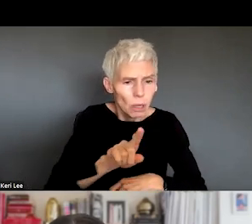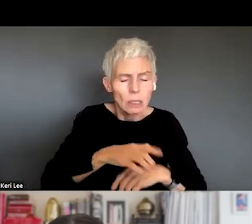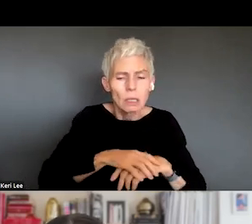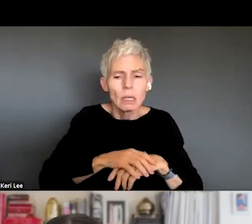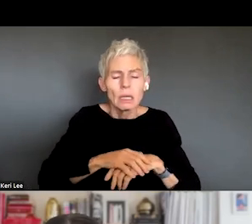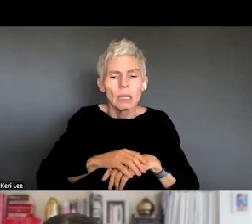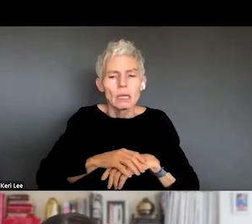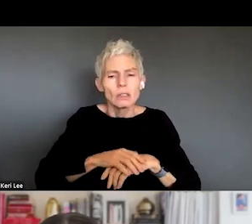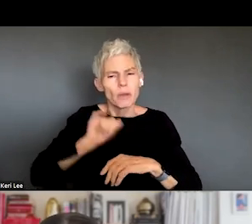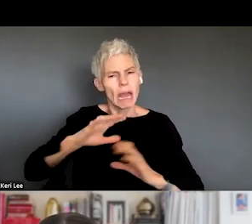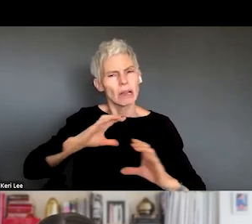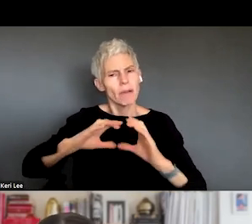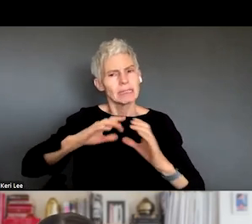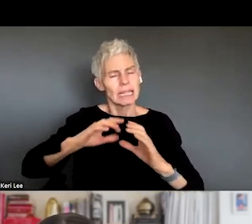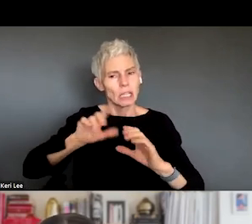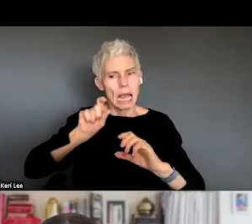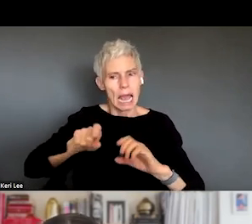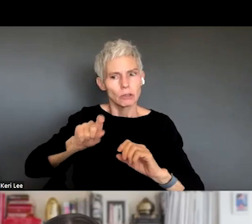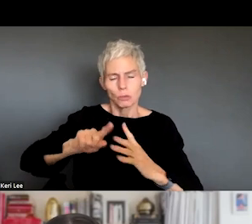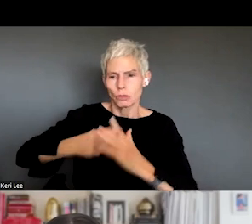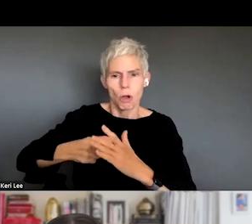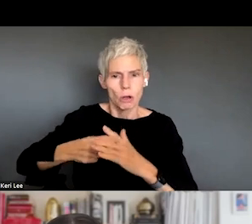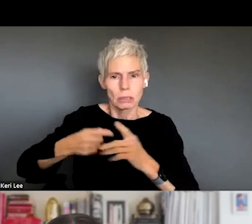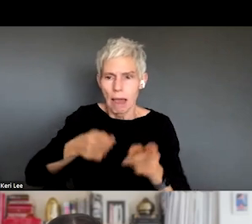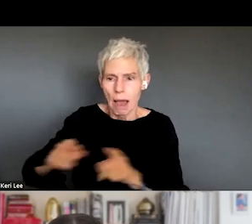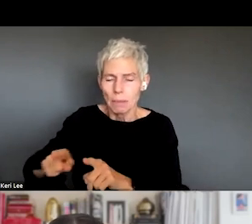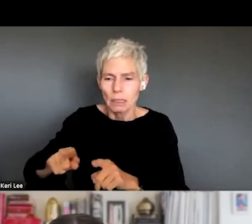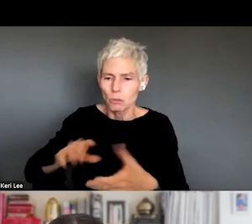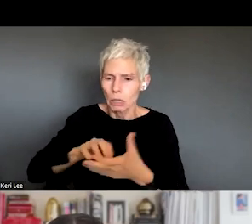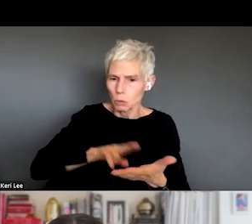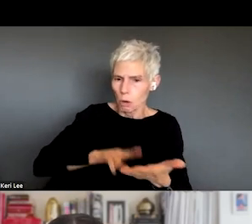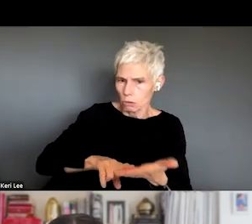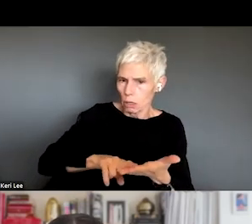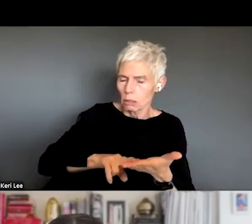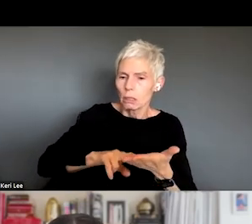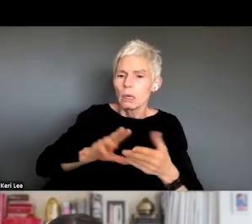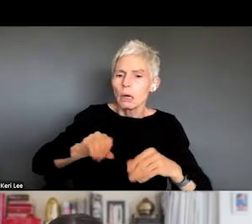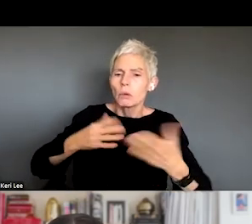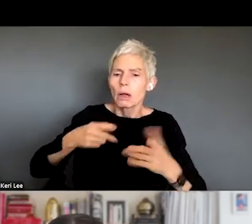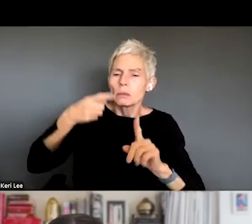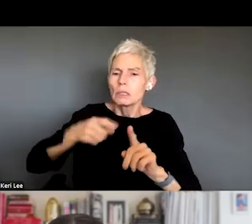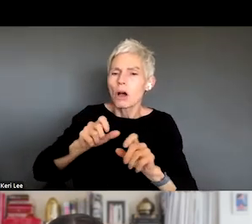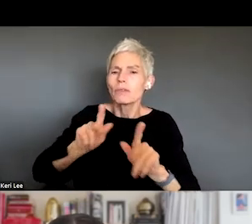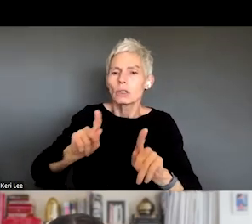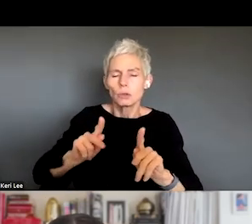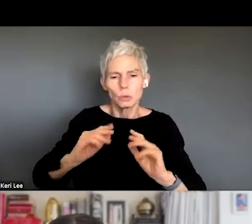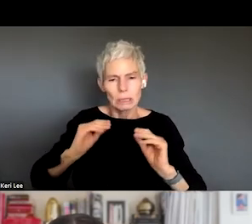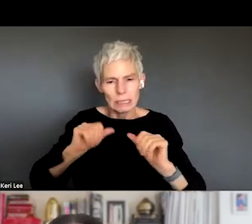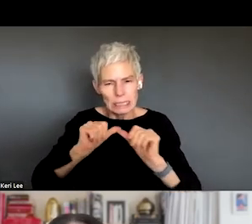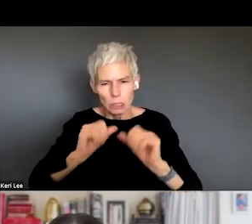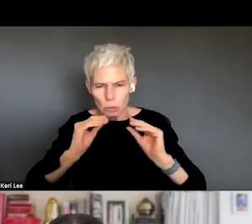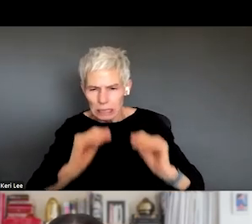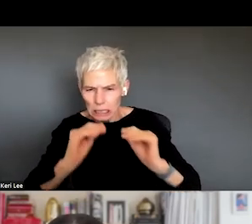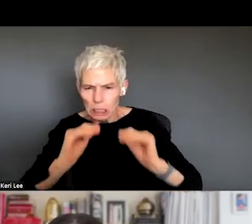that had to arise related to our contract actually provided an opportunity to continue educating community members as